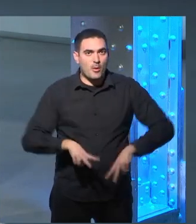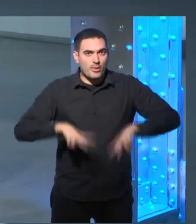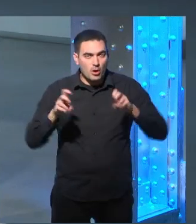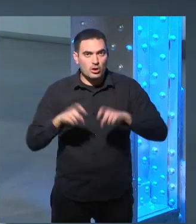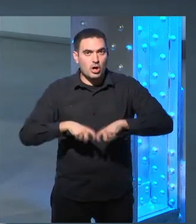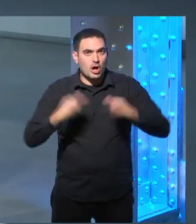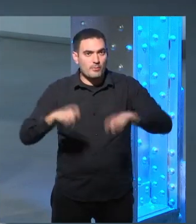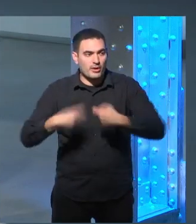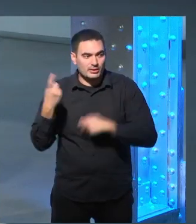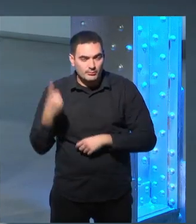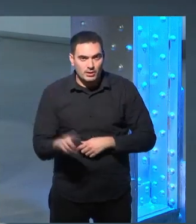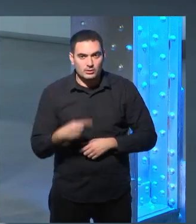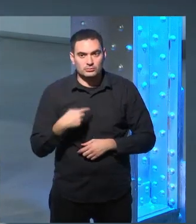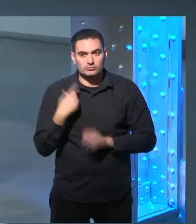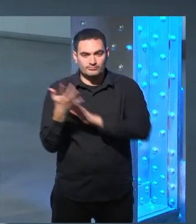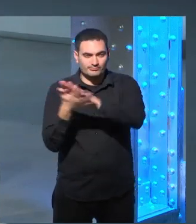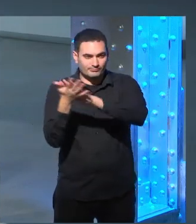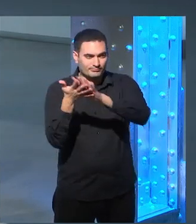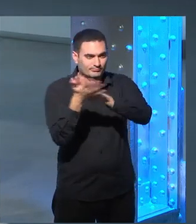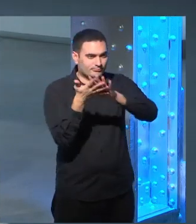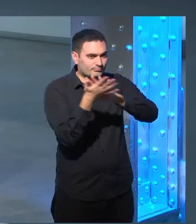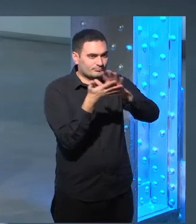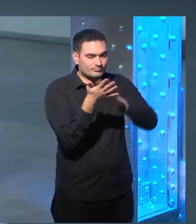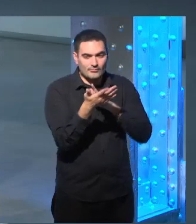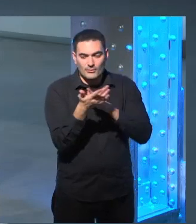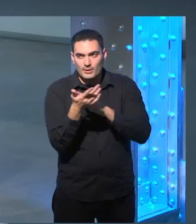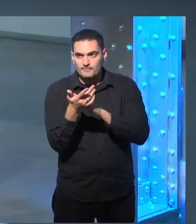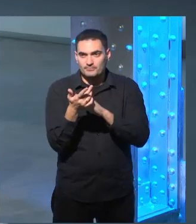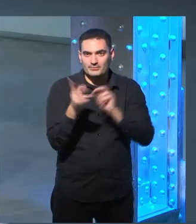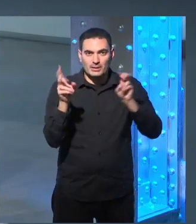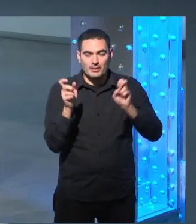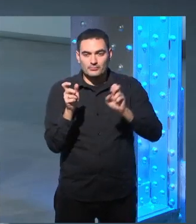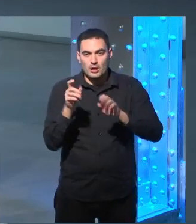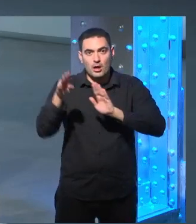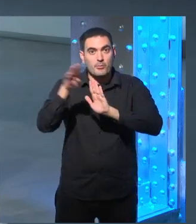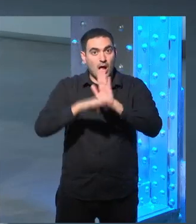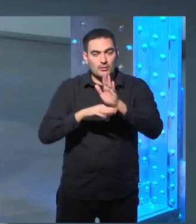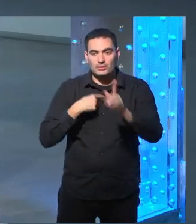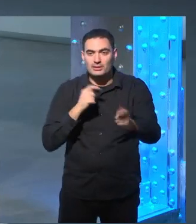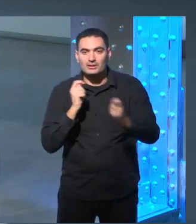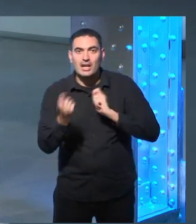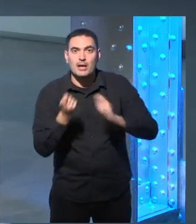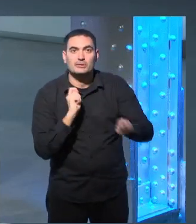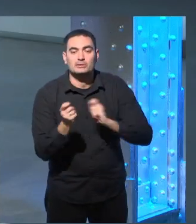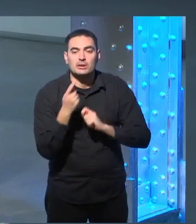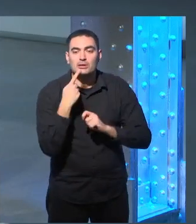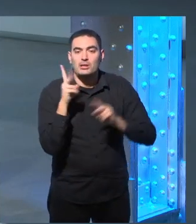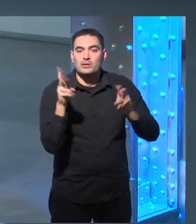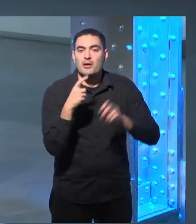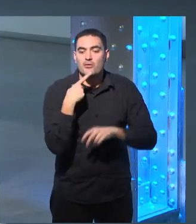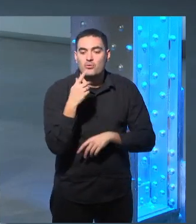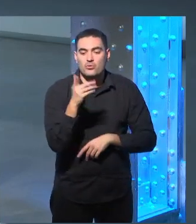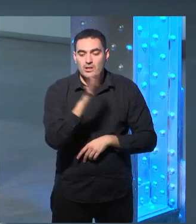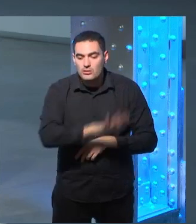or from other areas with more innovative approaches. we interviewed someone in my TV show,